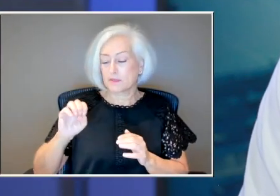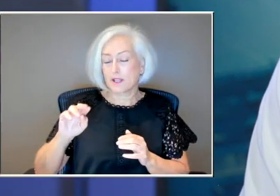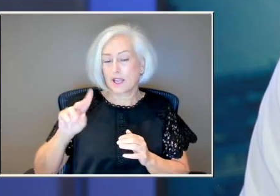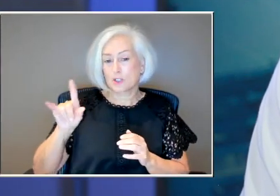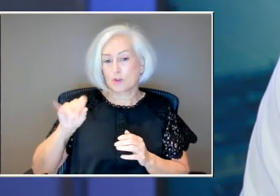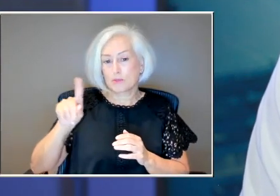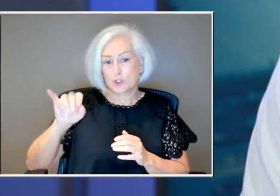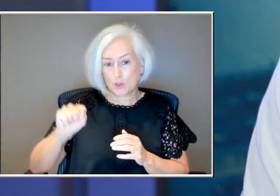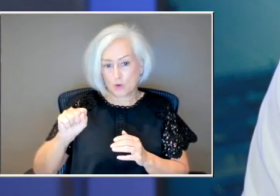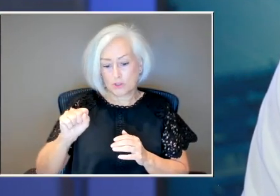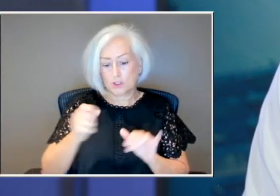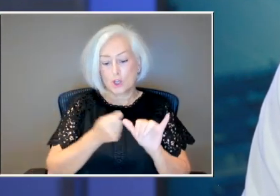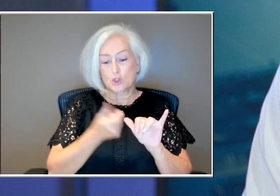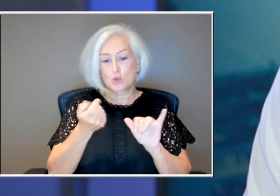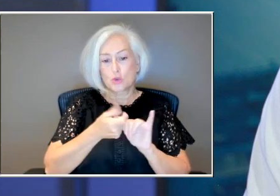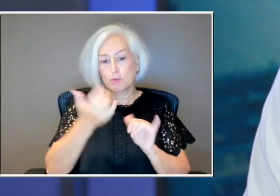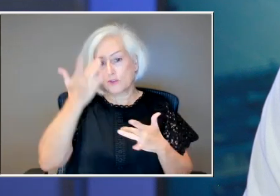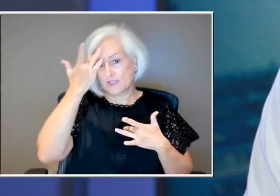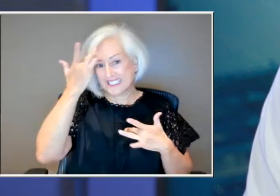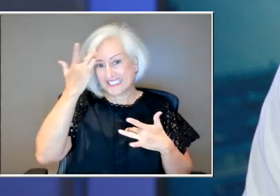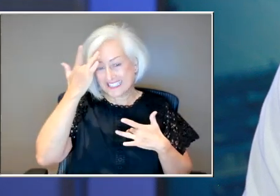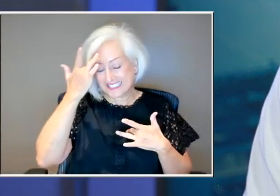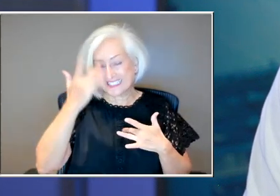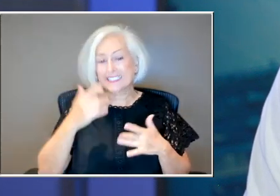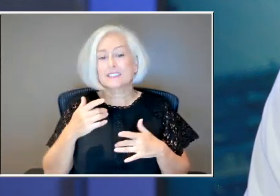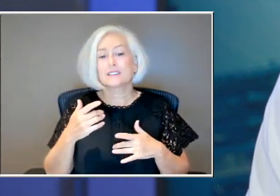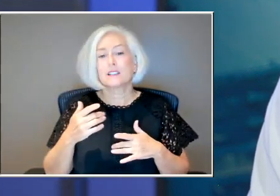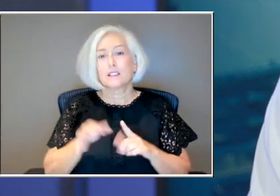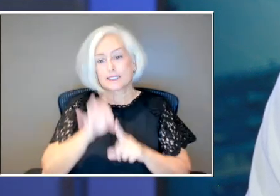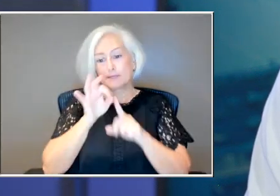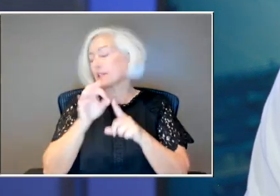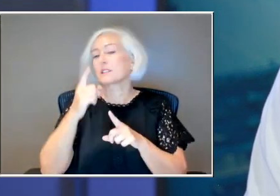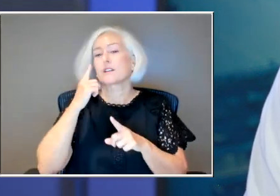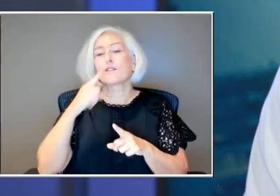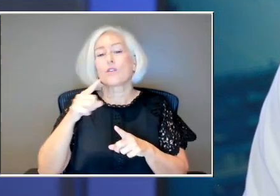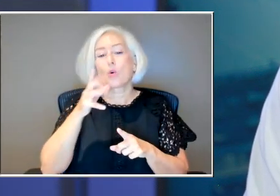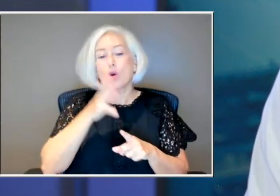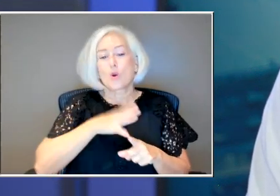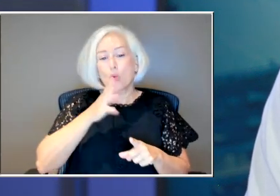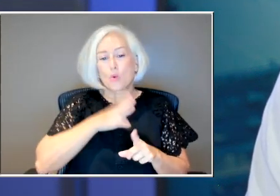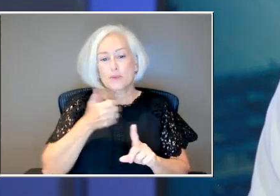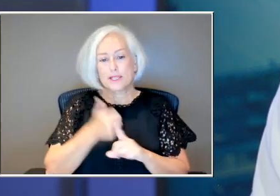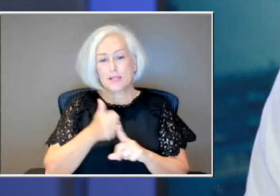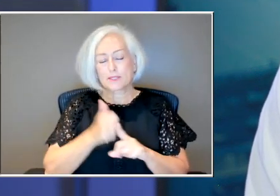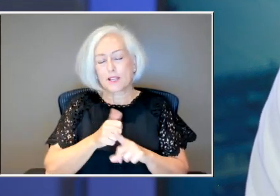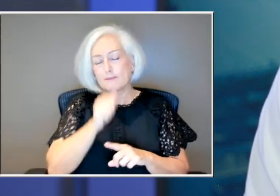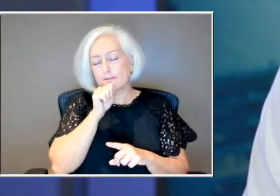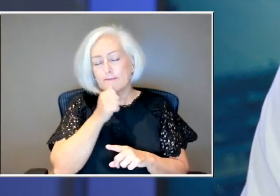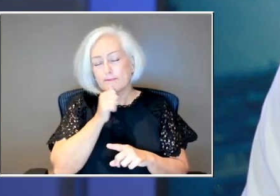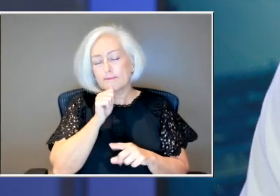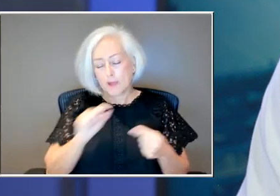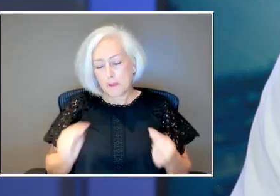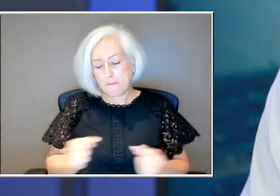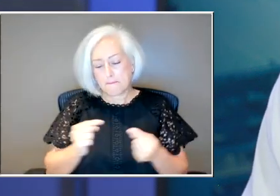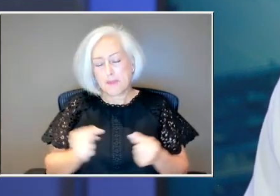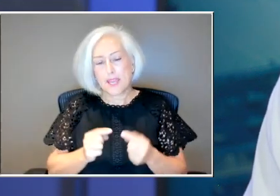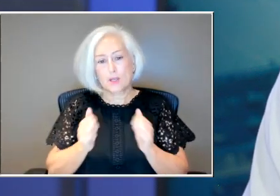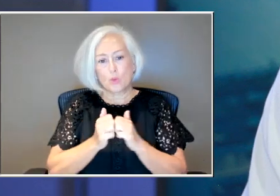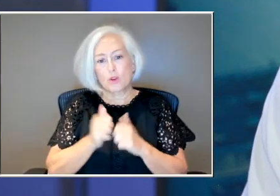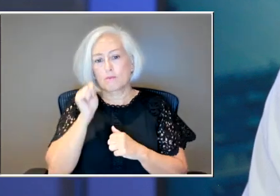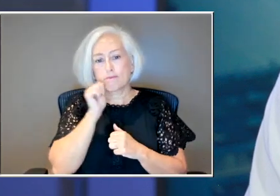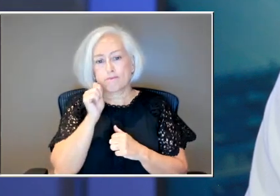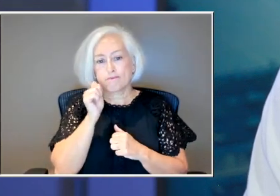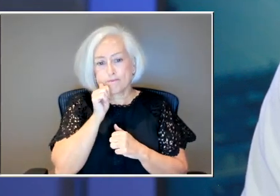disease, especially for women who suffer from significant pain with their menstrual cycle,